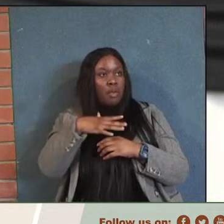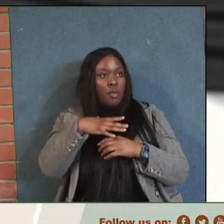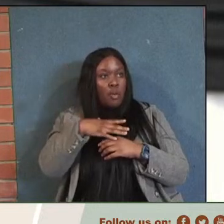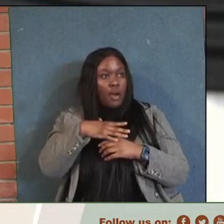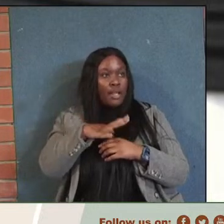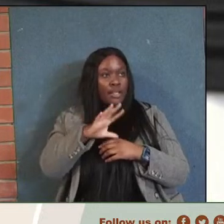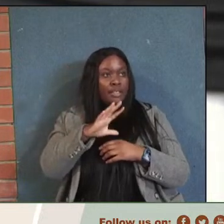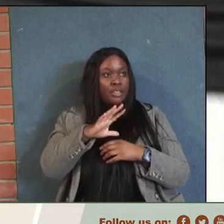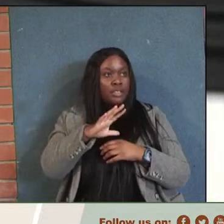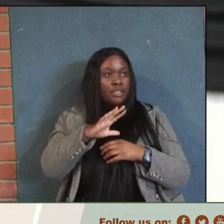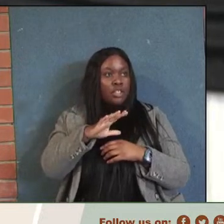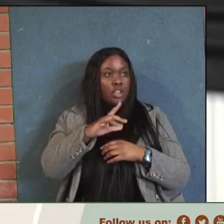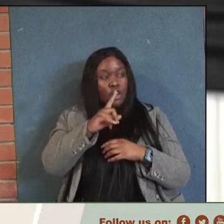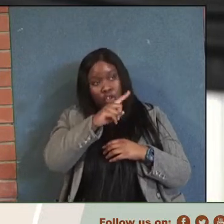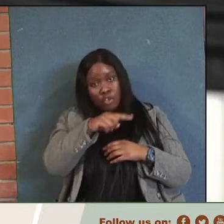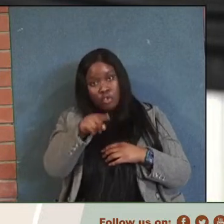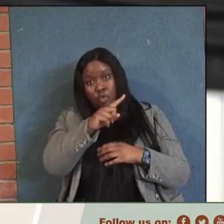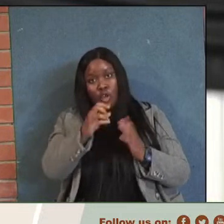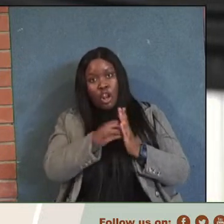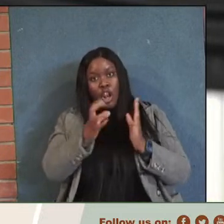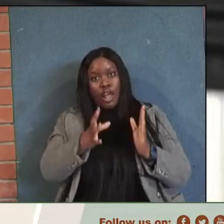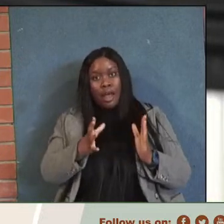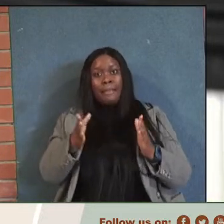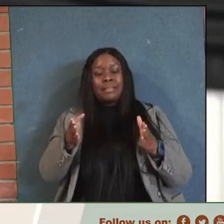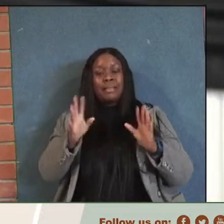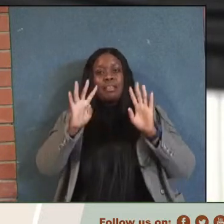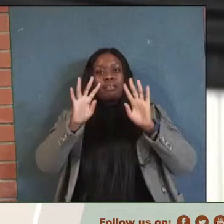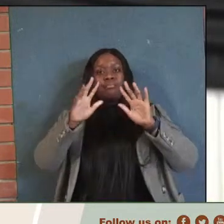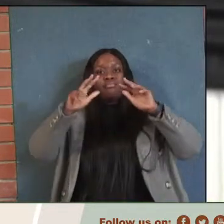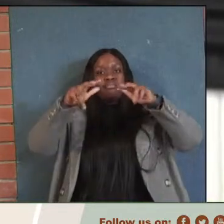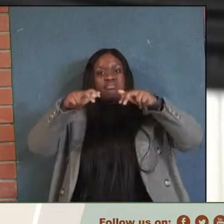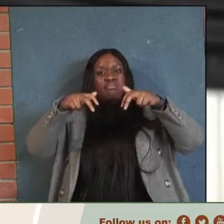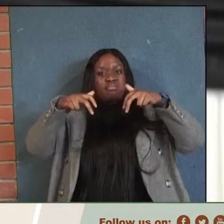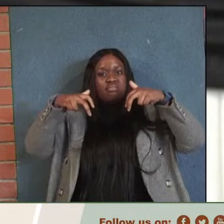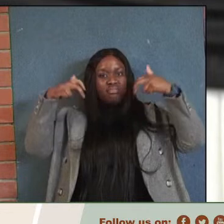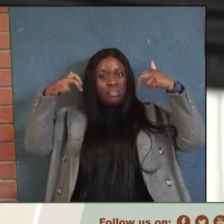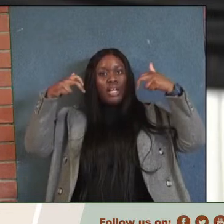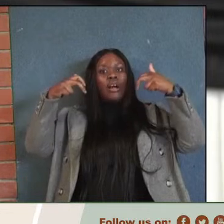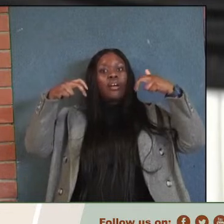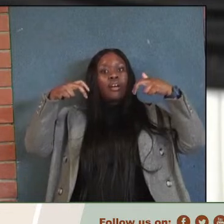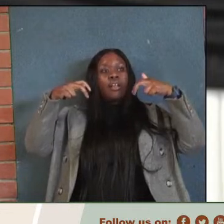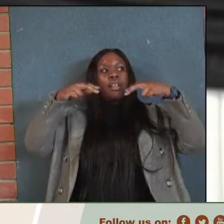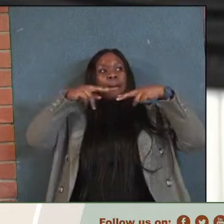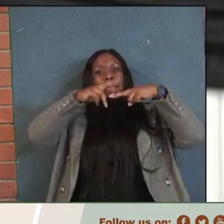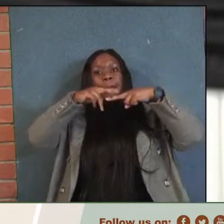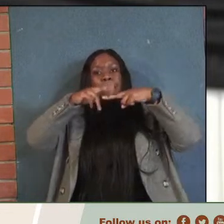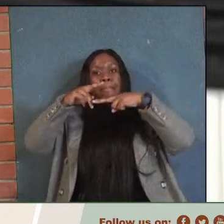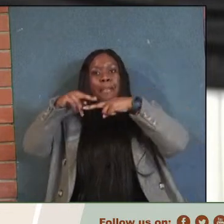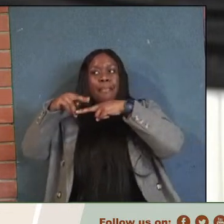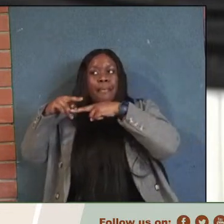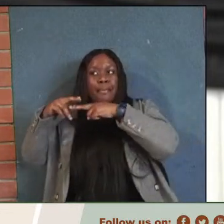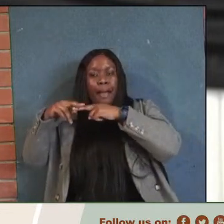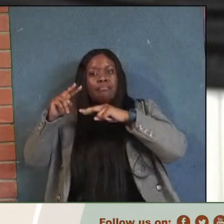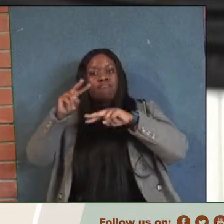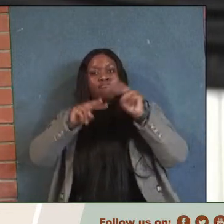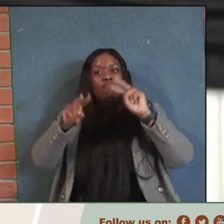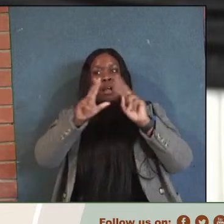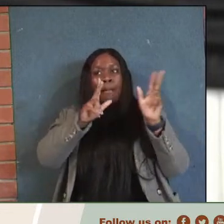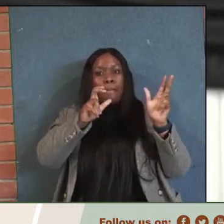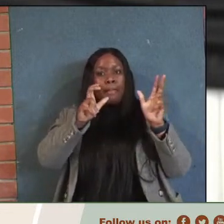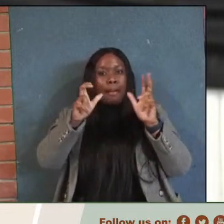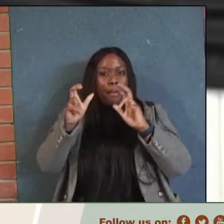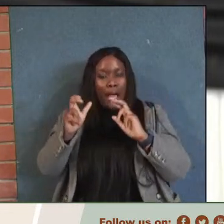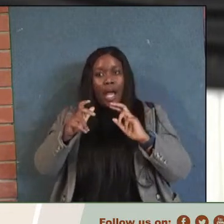be in the gallery. They must be invited to the legislature so that you witness when